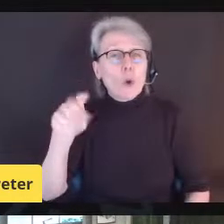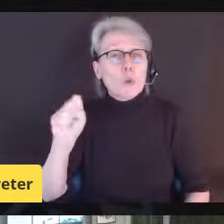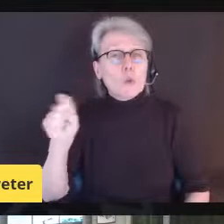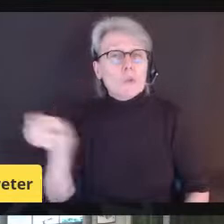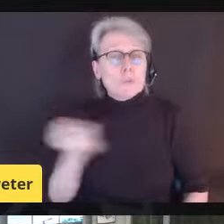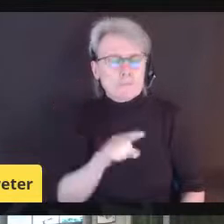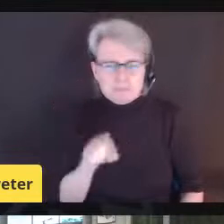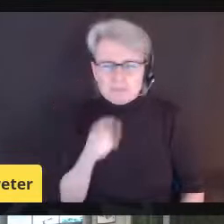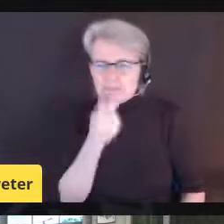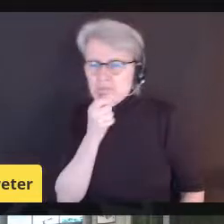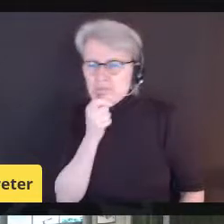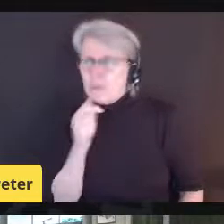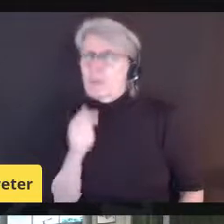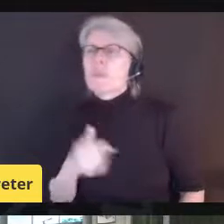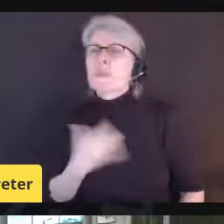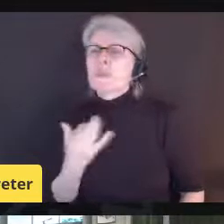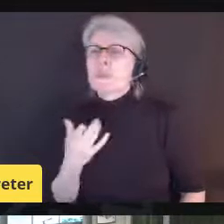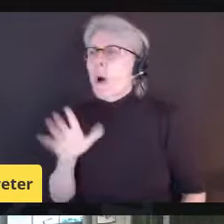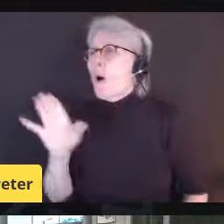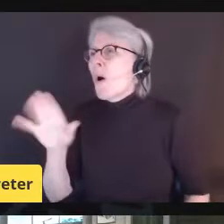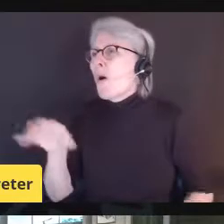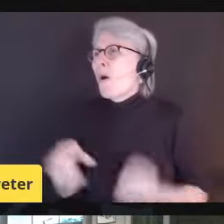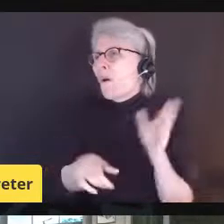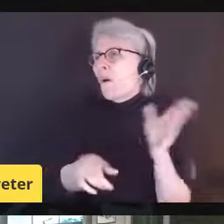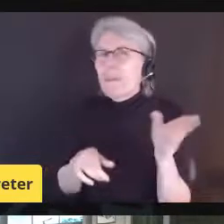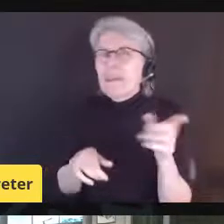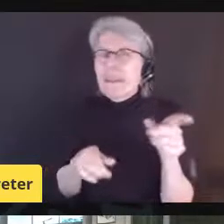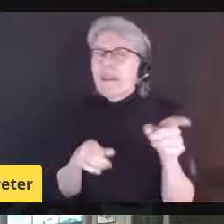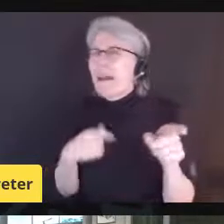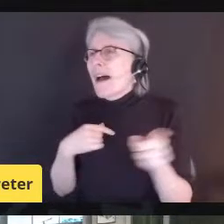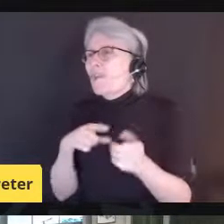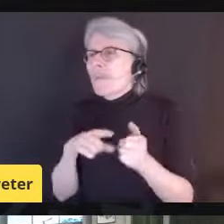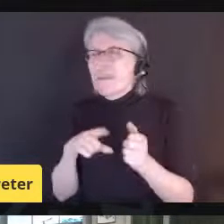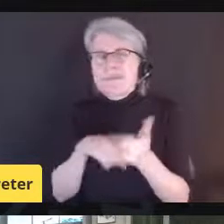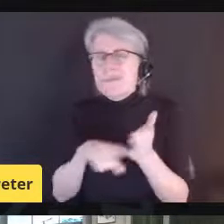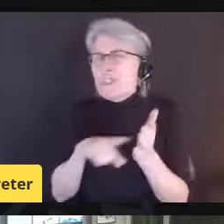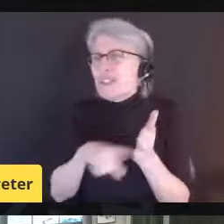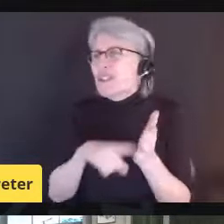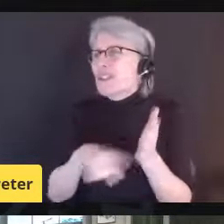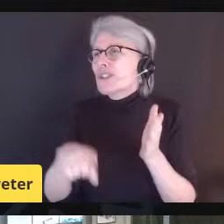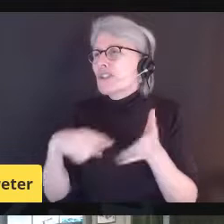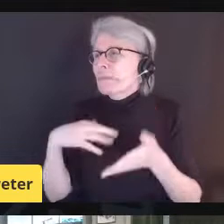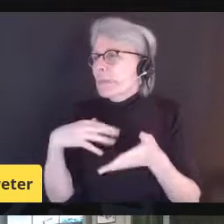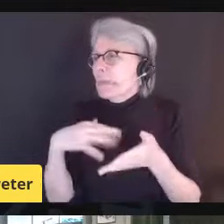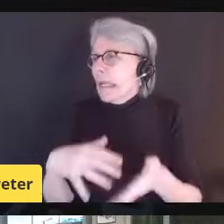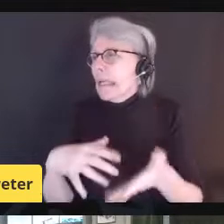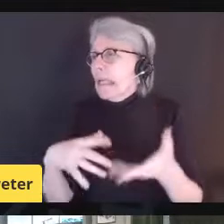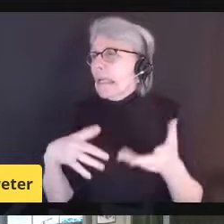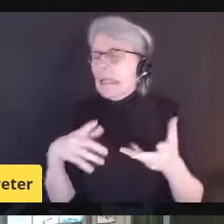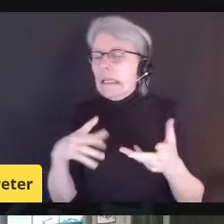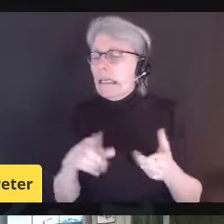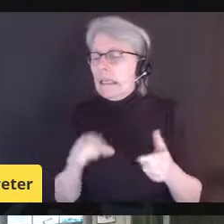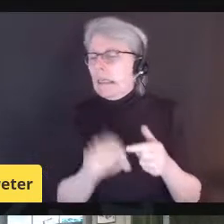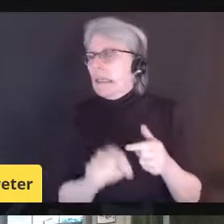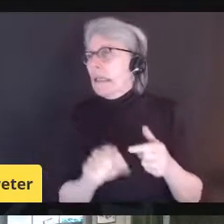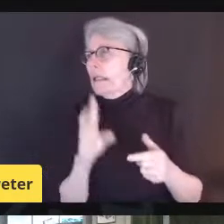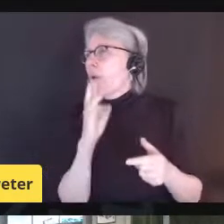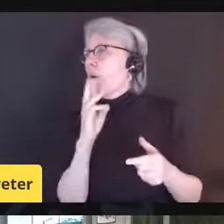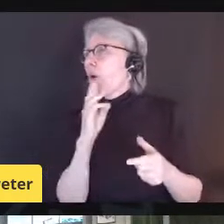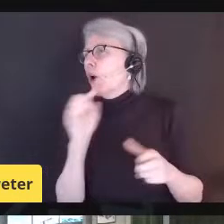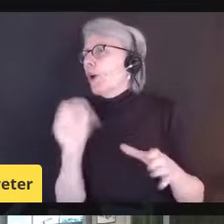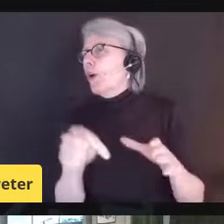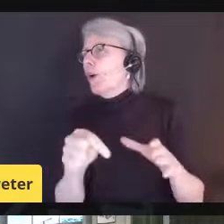there? And I just have to explain to them, oh, I'm just doing a little study, looking at what's in the what's in the water.